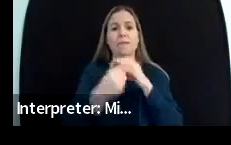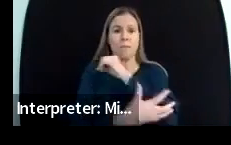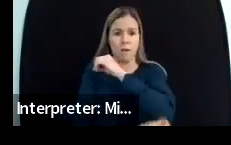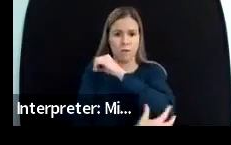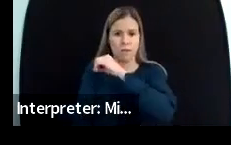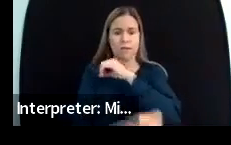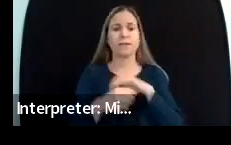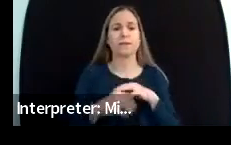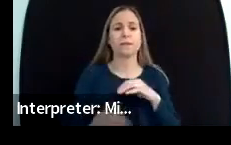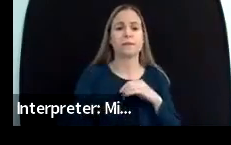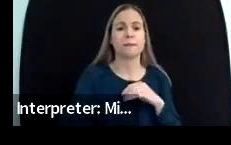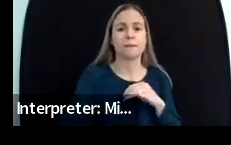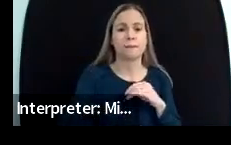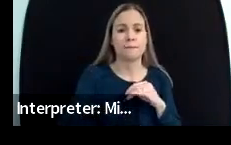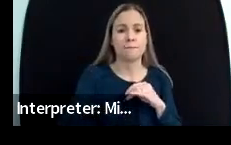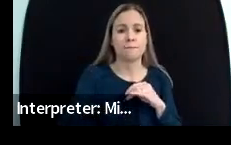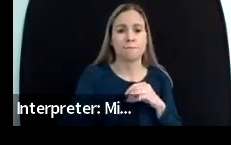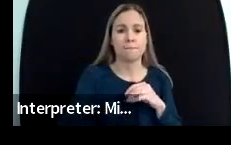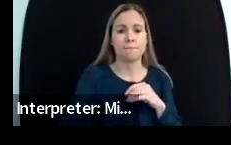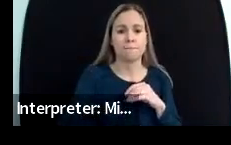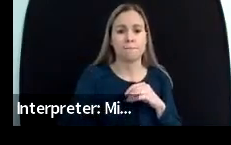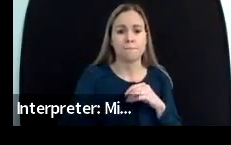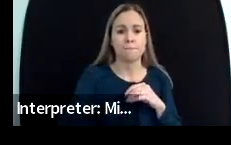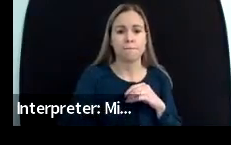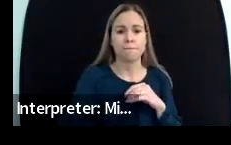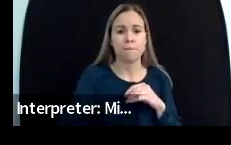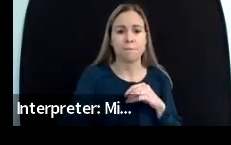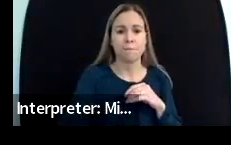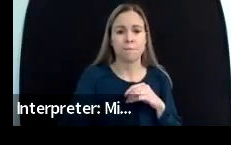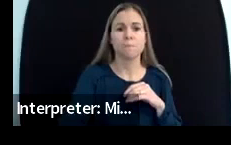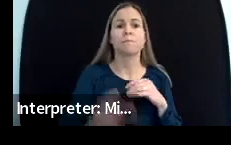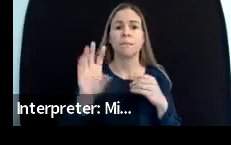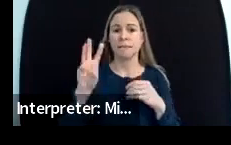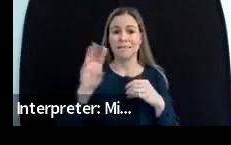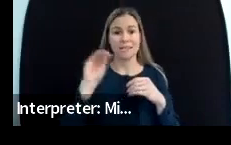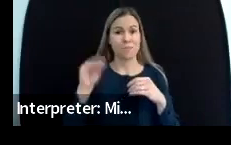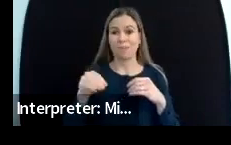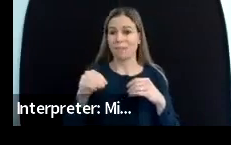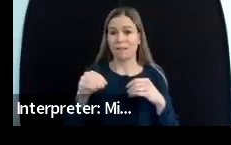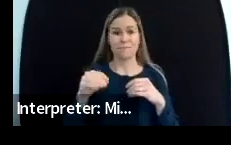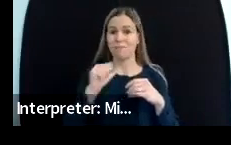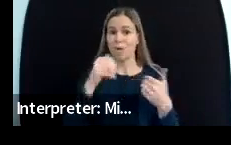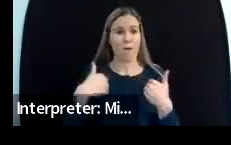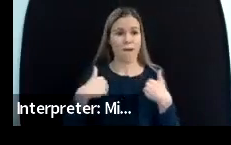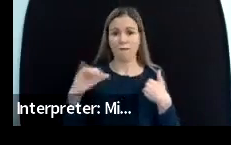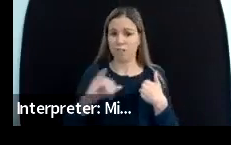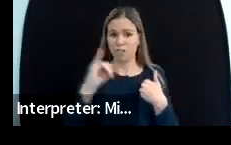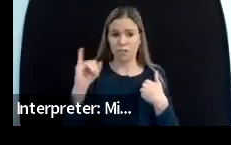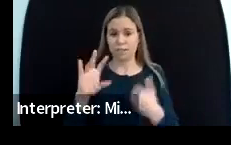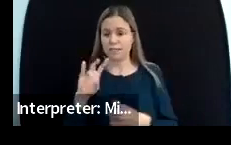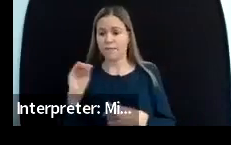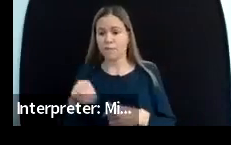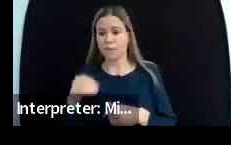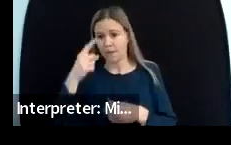6% are uninsured, and 7% of the Black African American population are uninsured. 7%